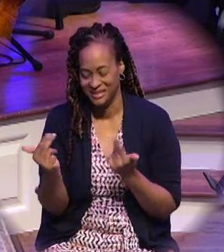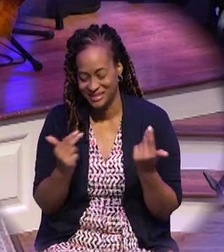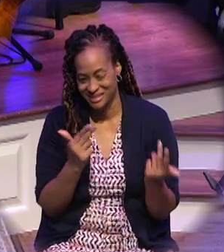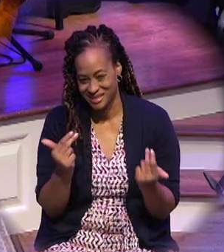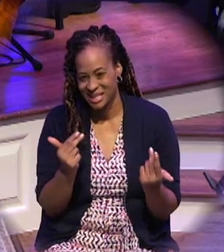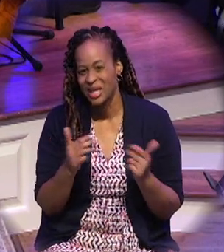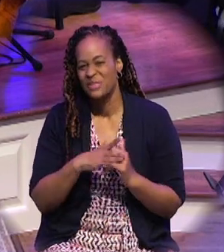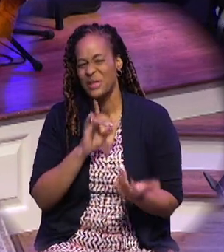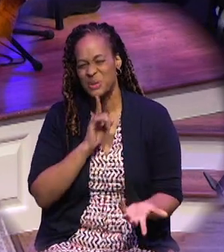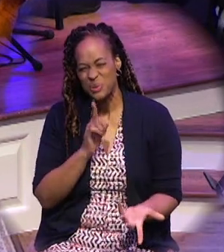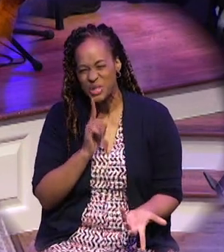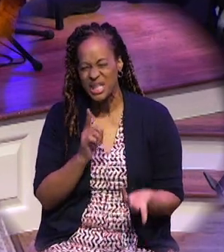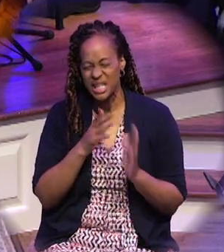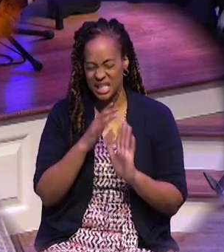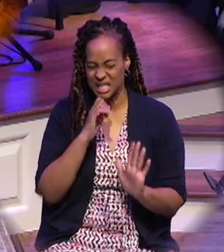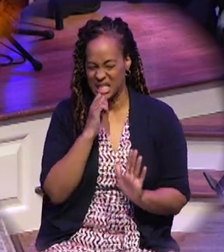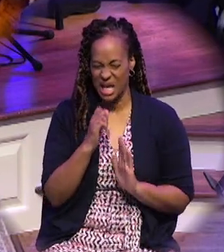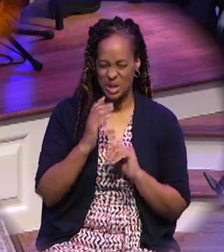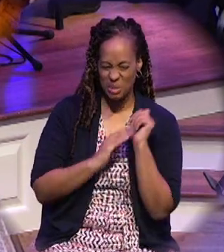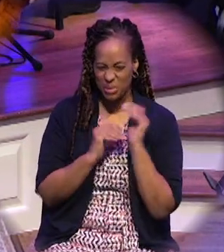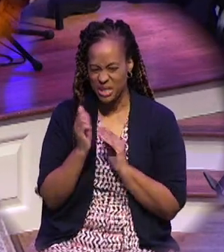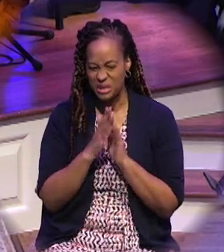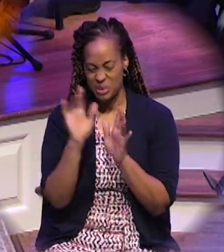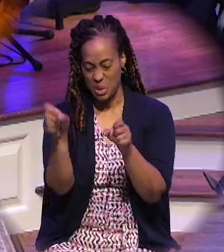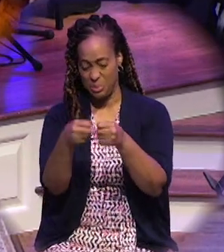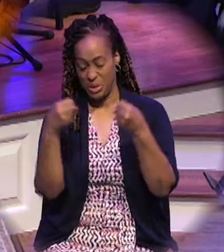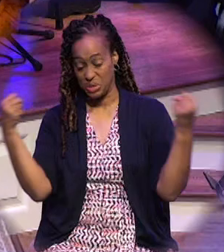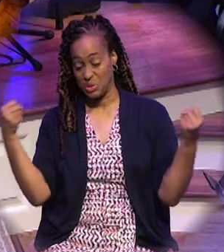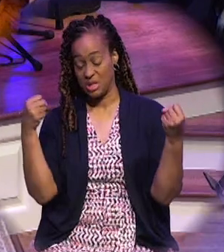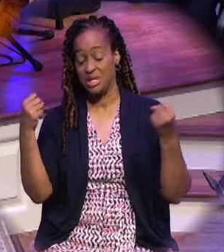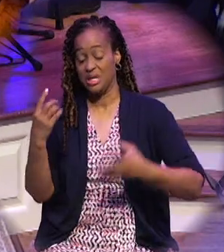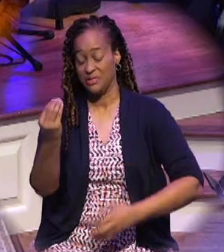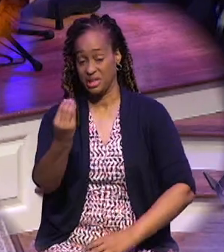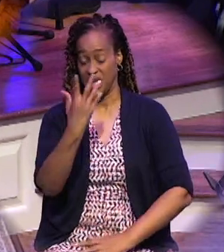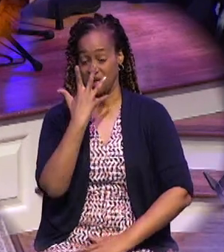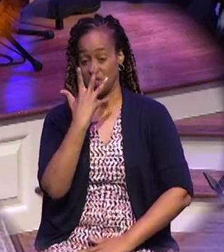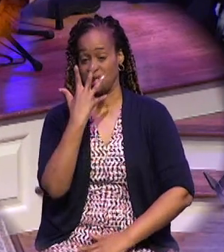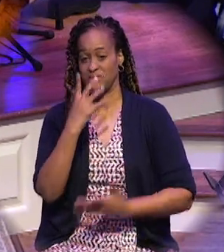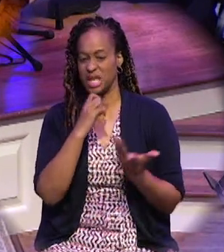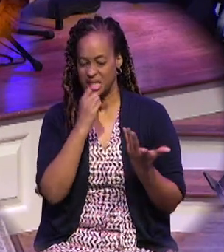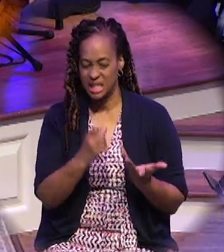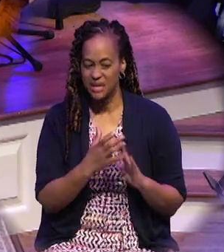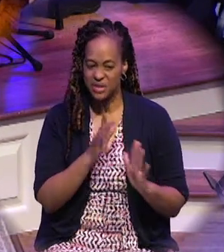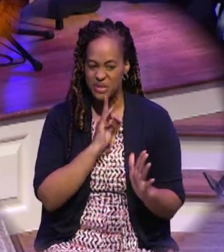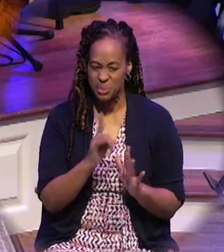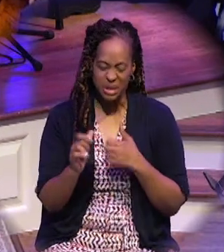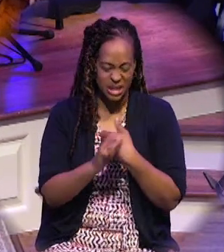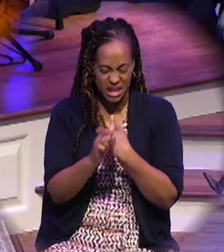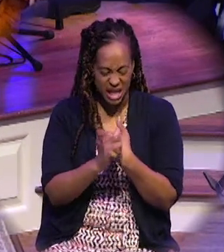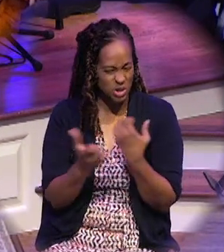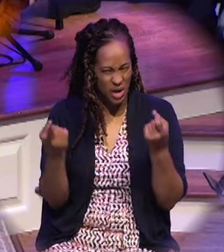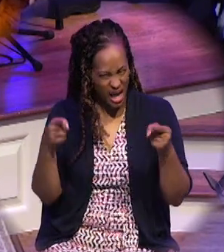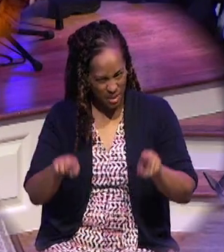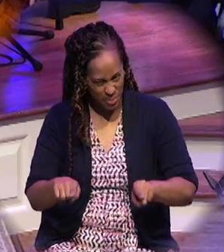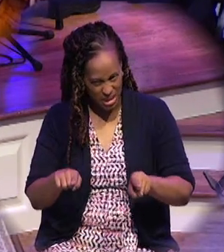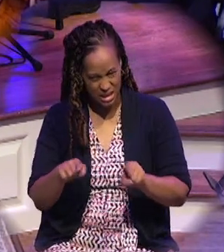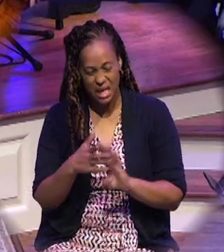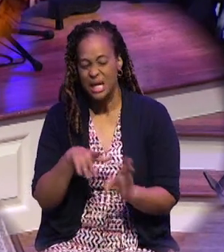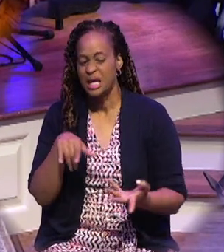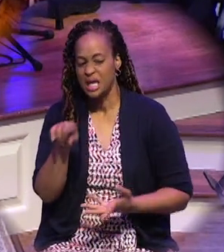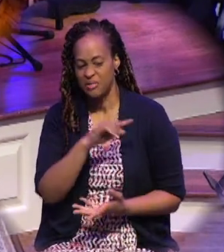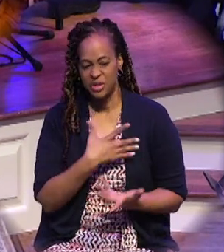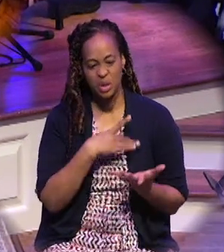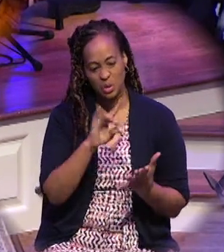And that's really not, it's unpleasant when you open the door and the light shines in, but that's not really where the real danger happens. I mean, if you open the